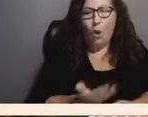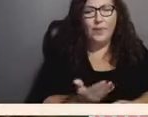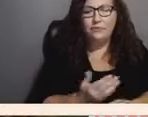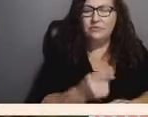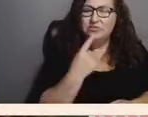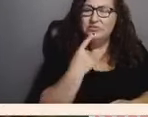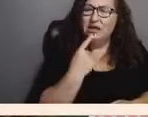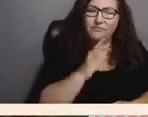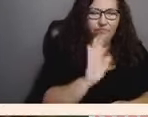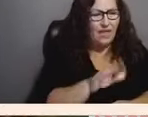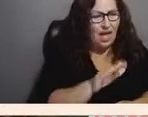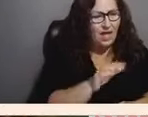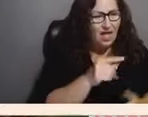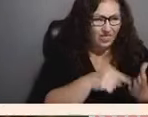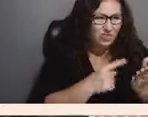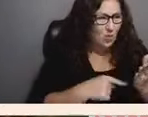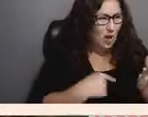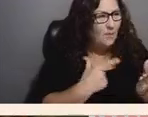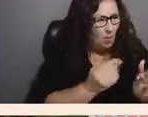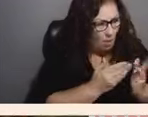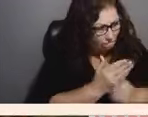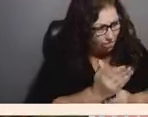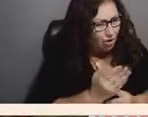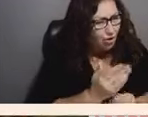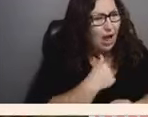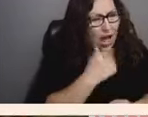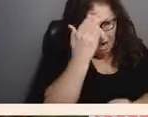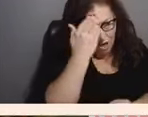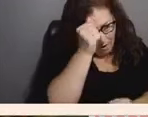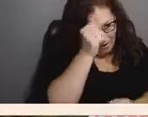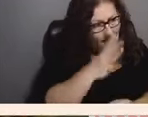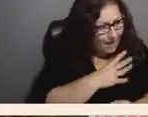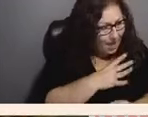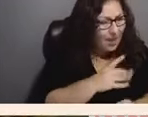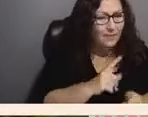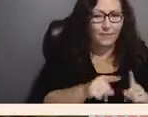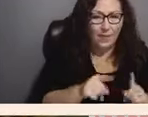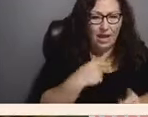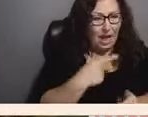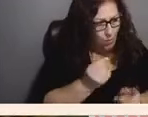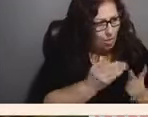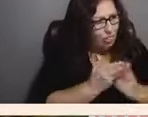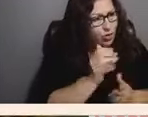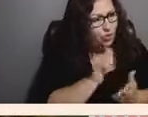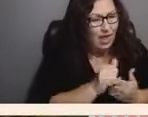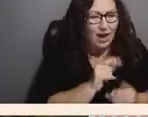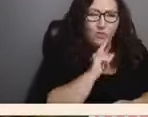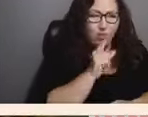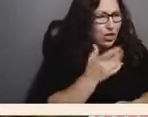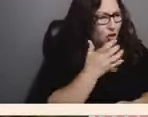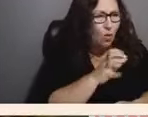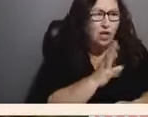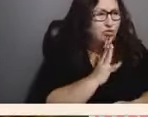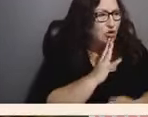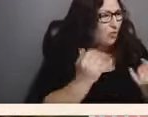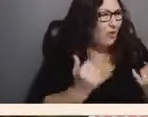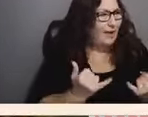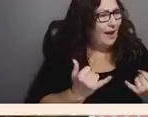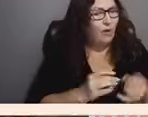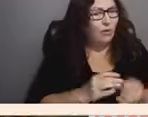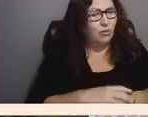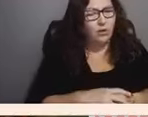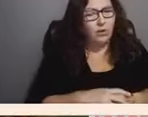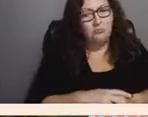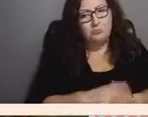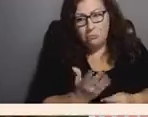through. I know I'm a man, but I went through this. I really don't want to talk right now, okay? Or if I